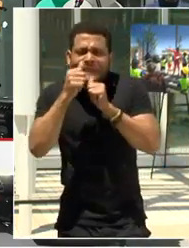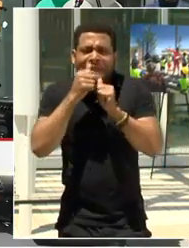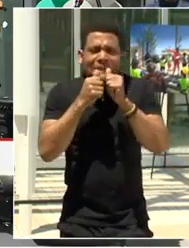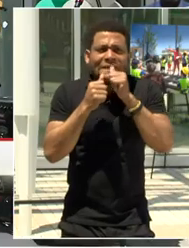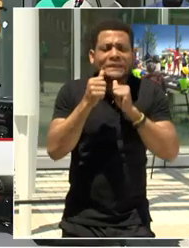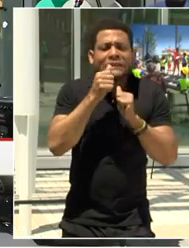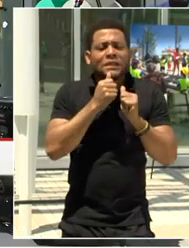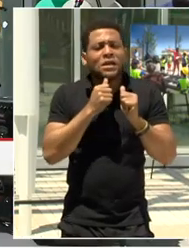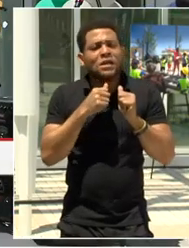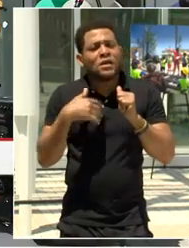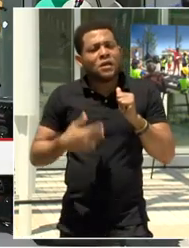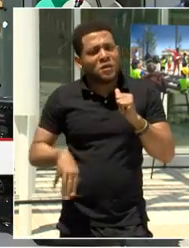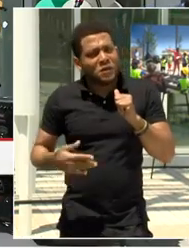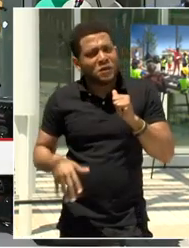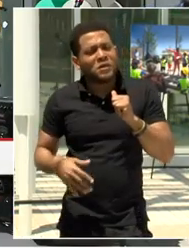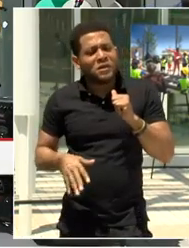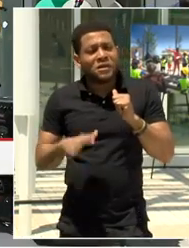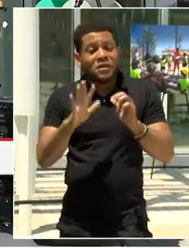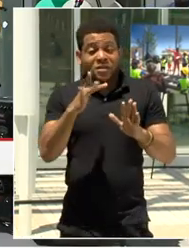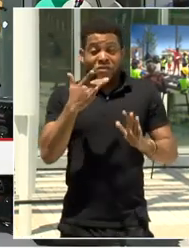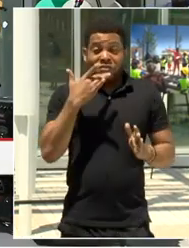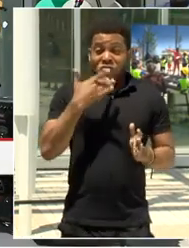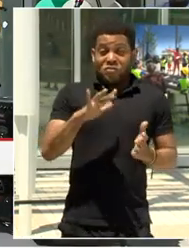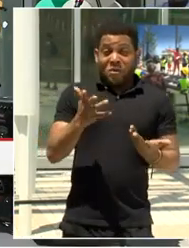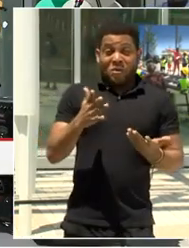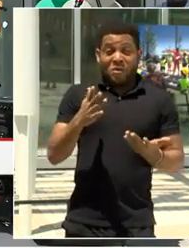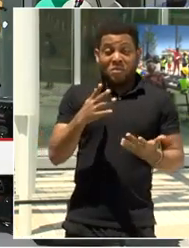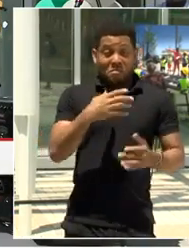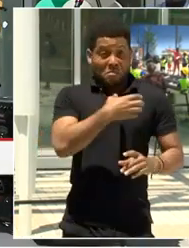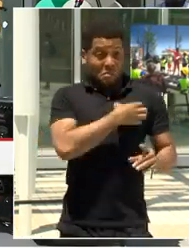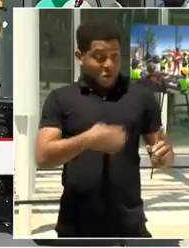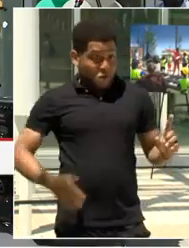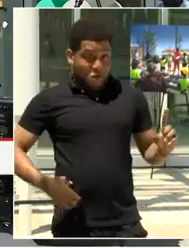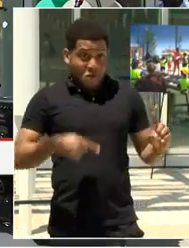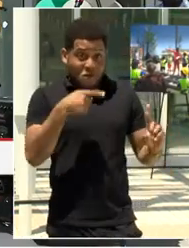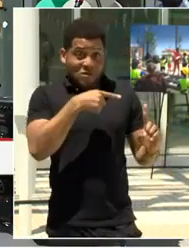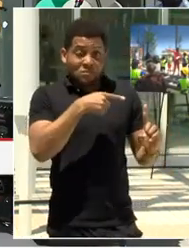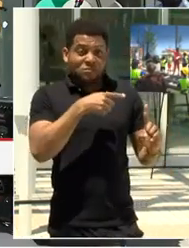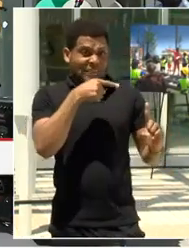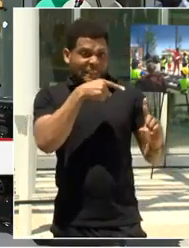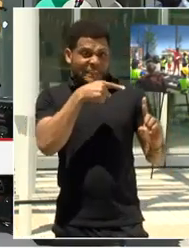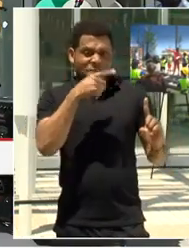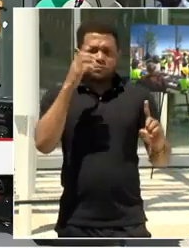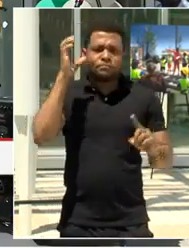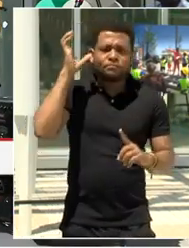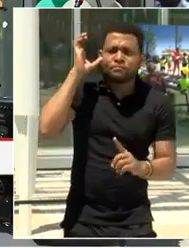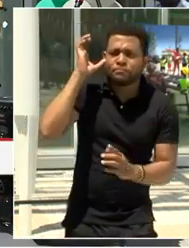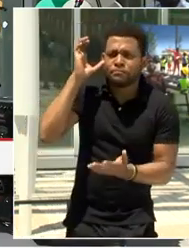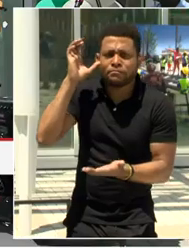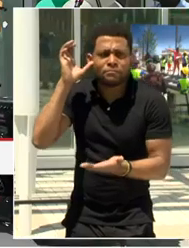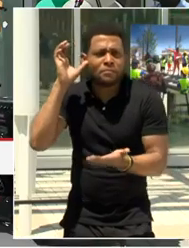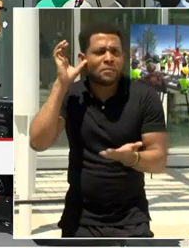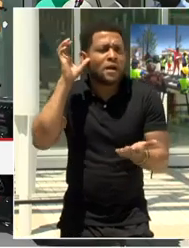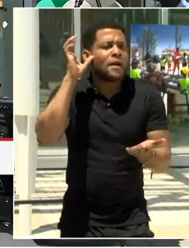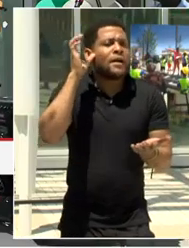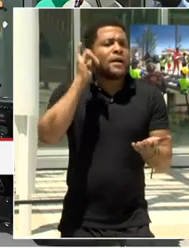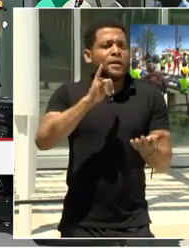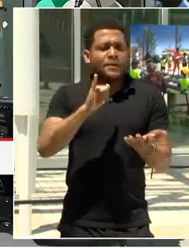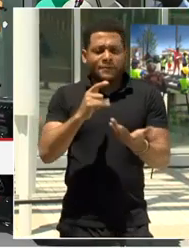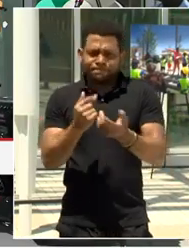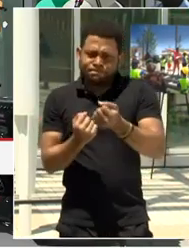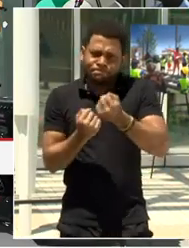eager to listen to us, fight for us, and get big things